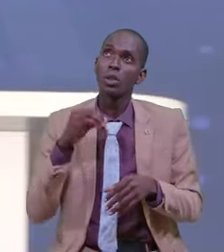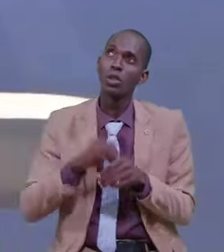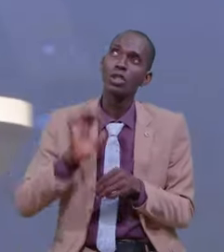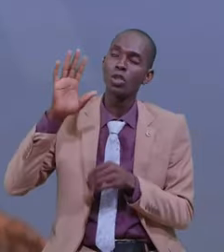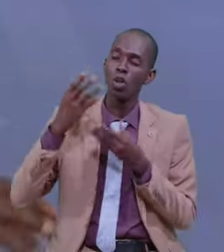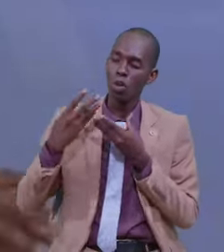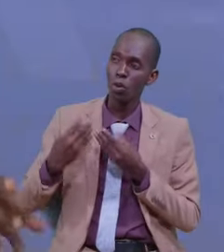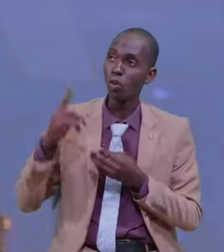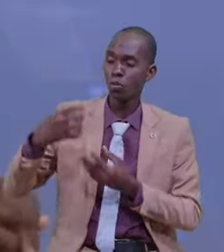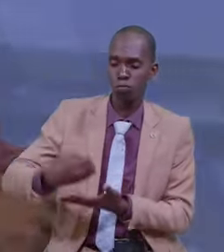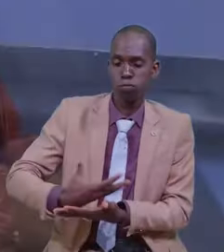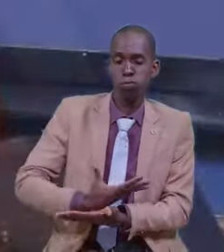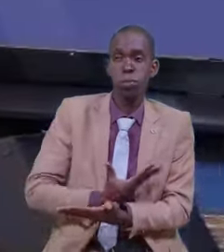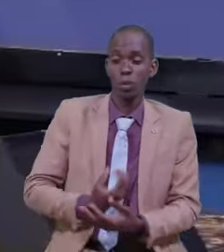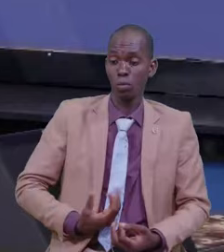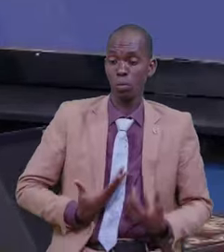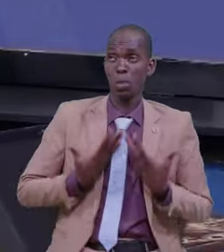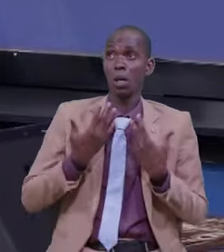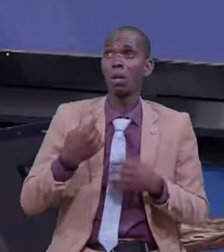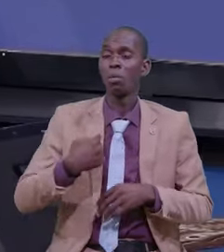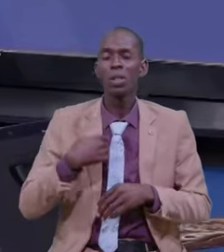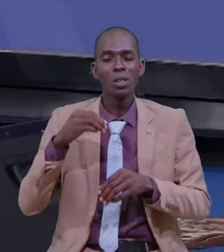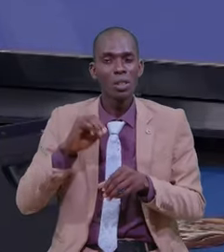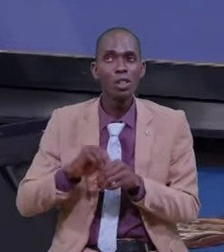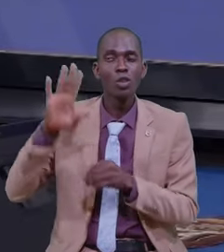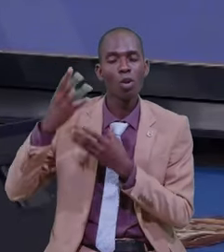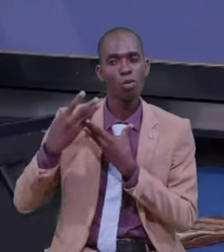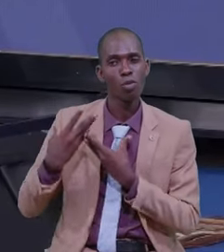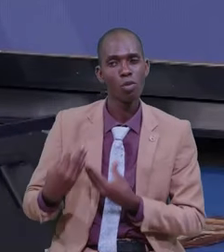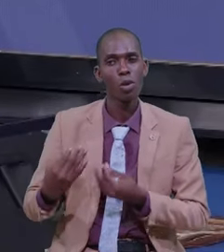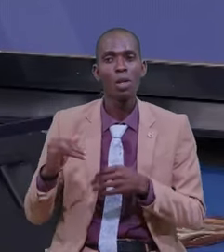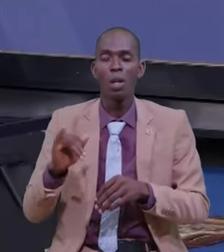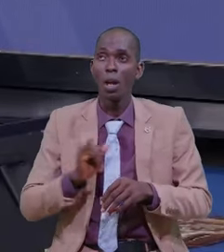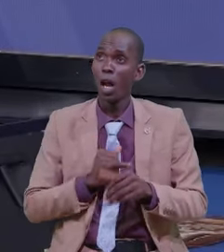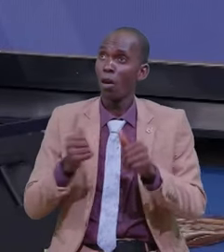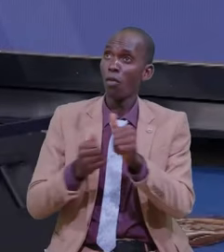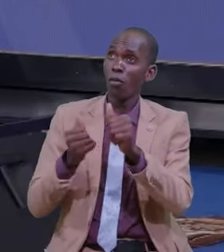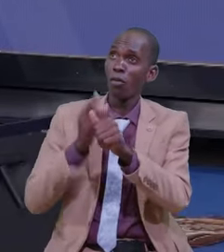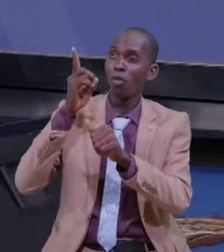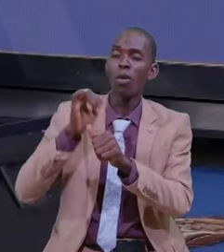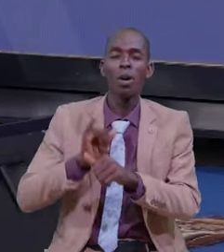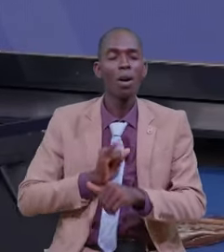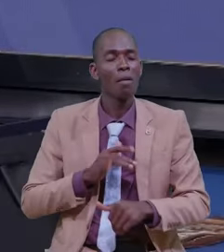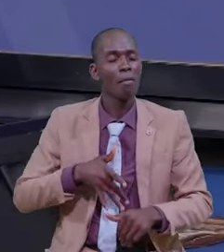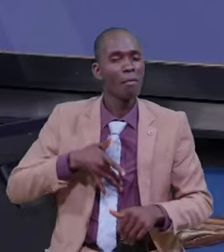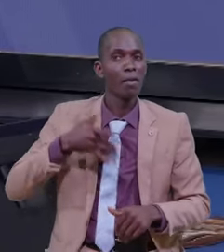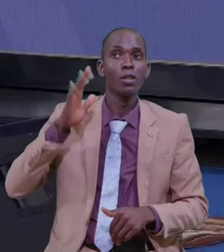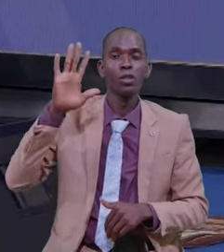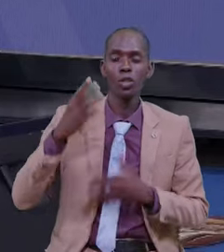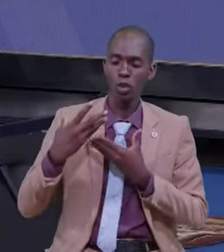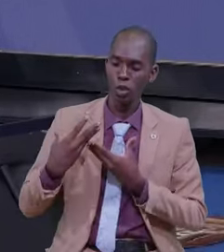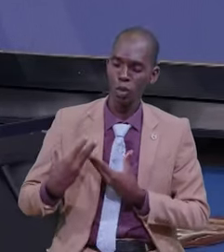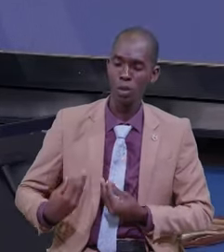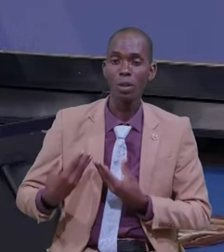inspire me in gentleness. And you go along with me. I feel your gentleness. And thy